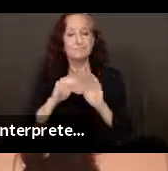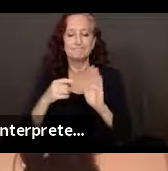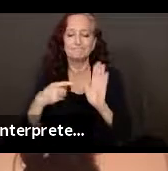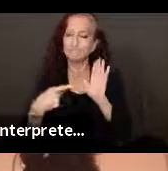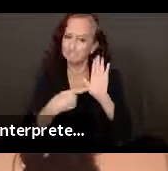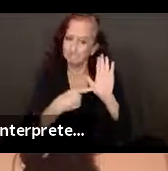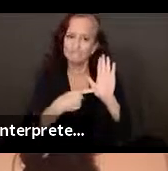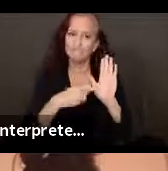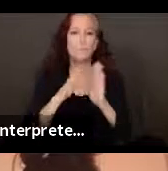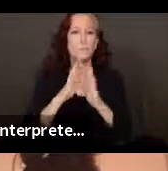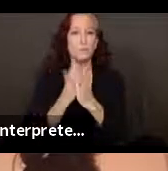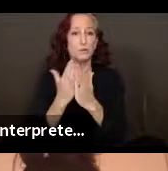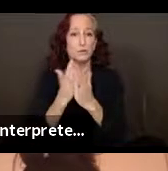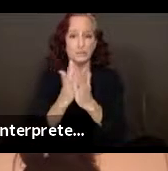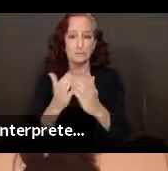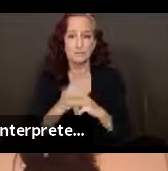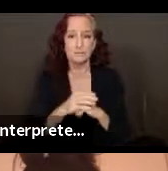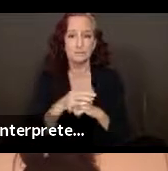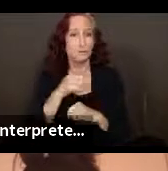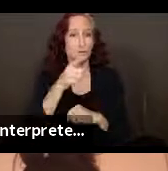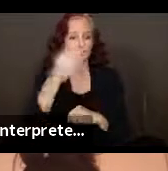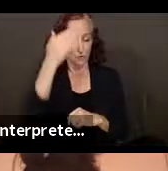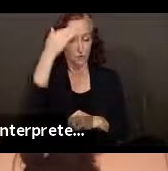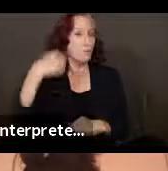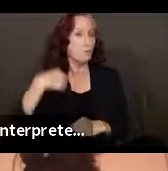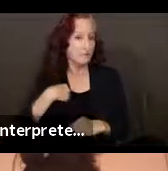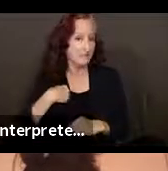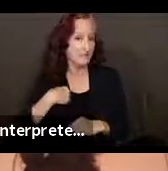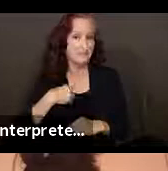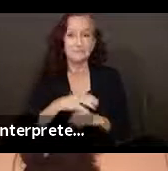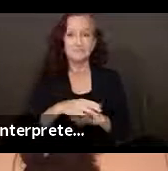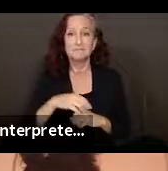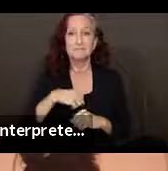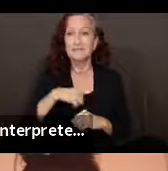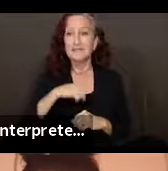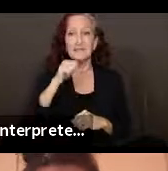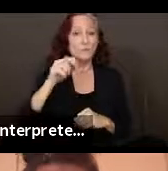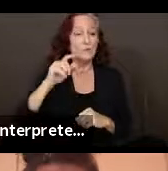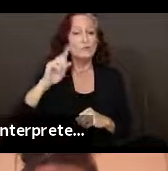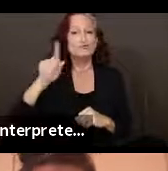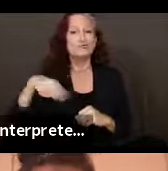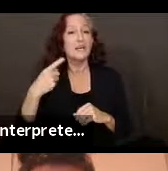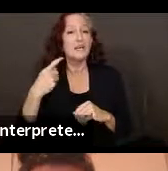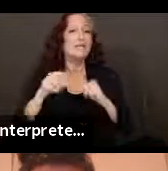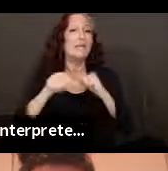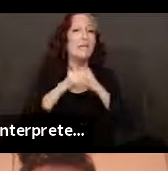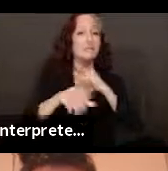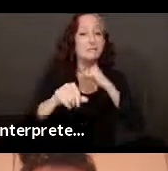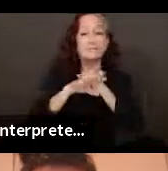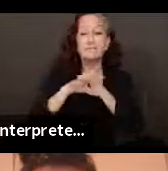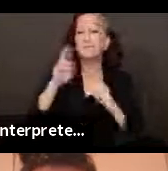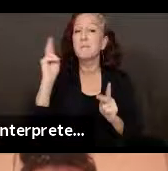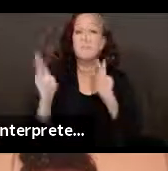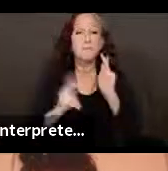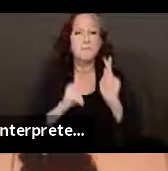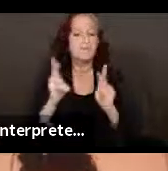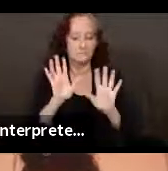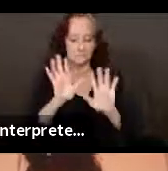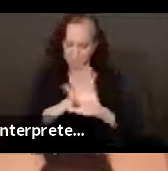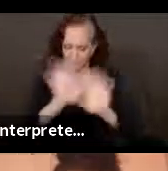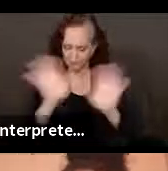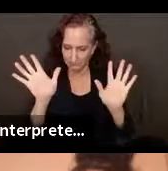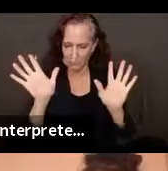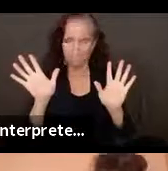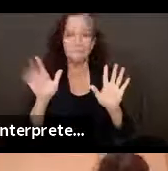again, and if you know me, I just don't blow sunshine just like that. This is actually truly an